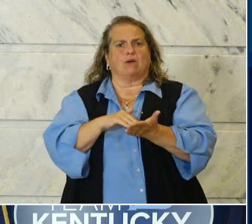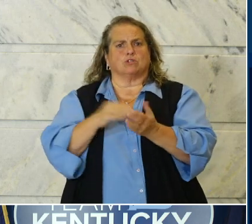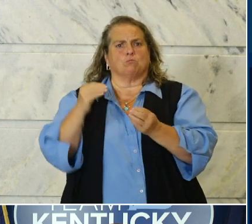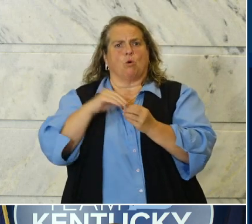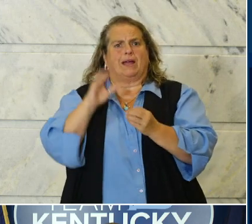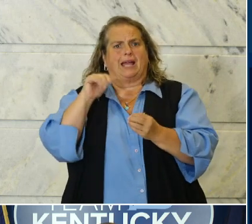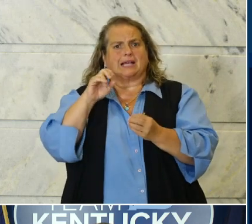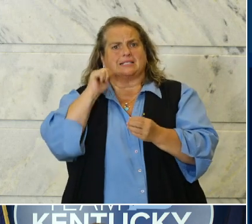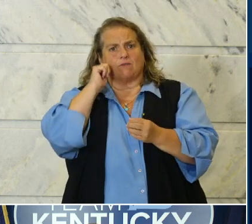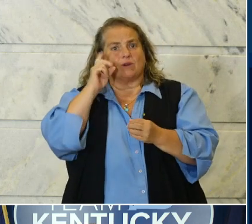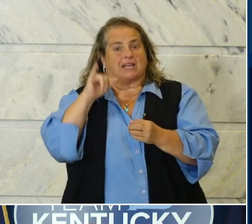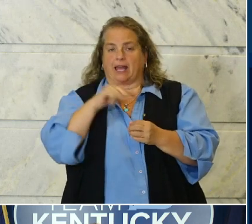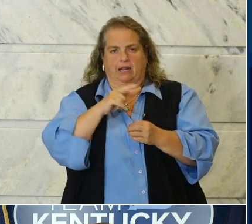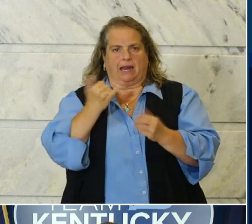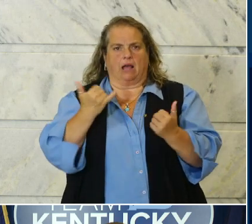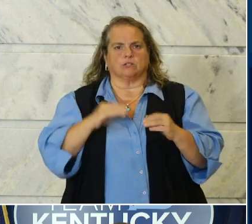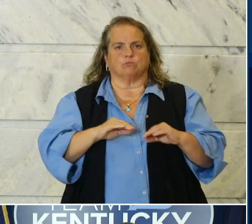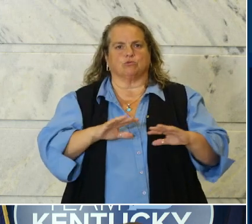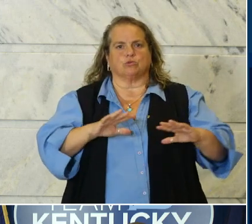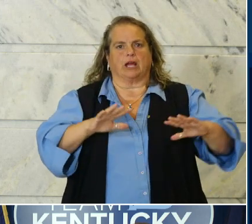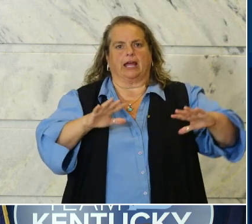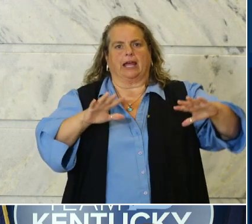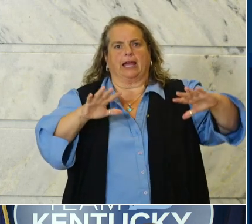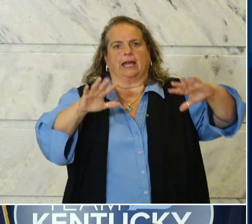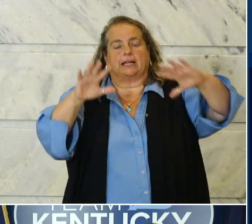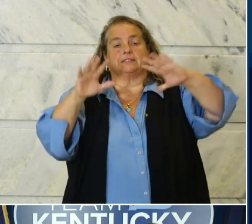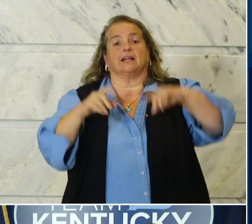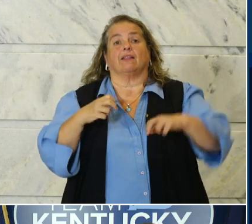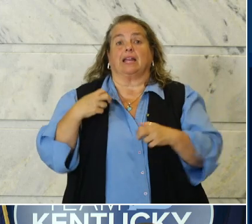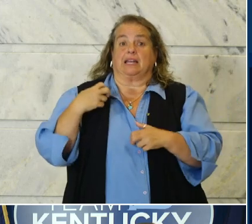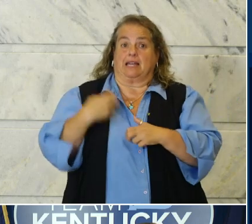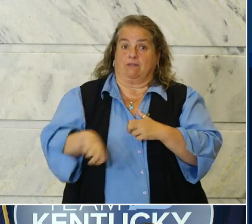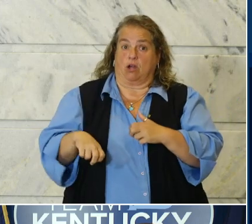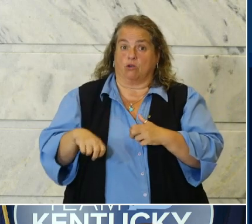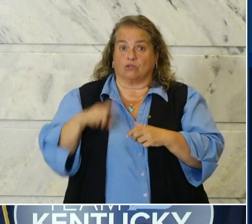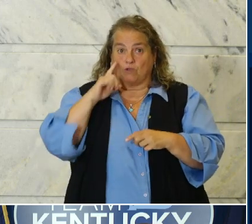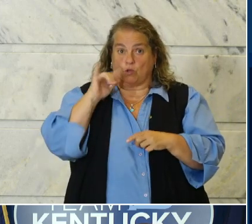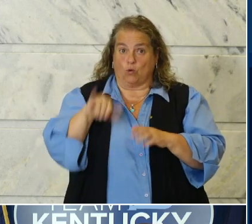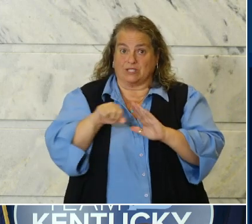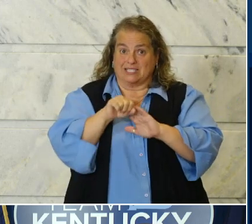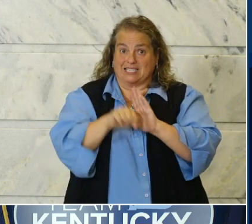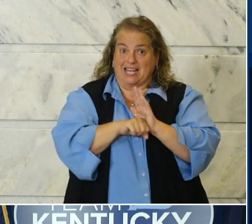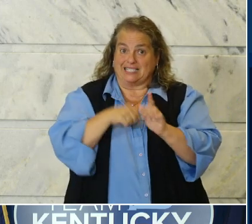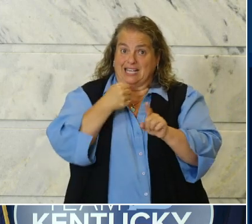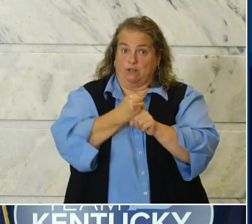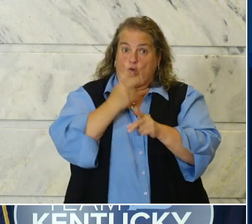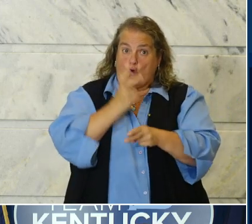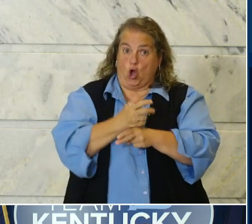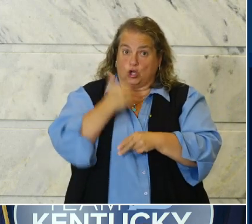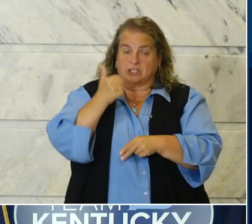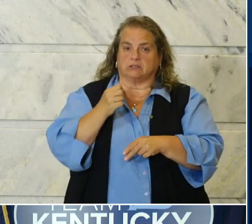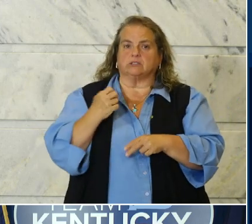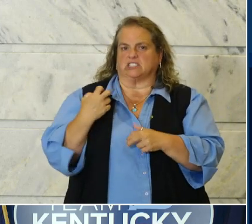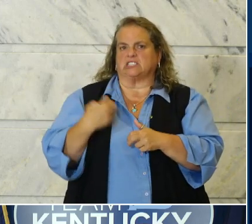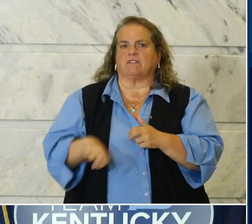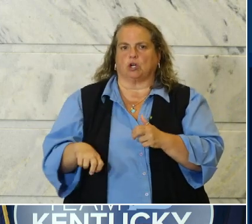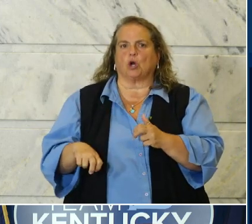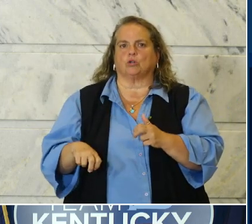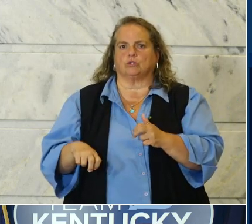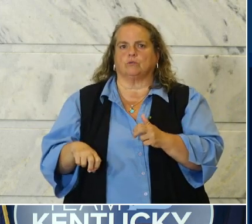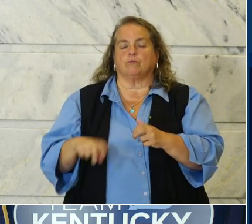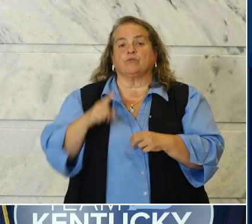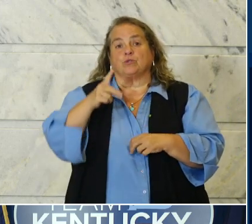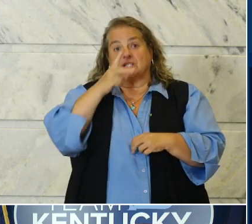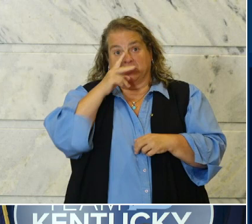The difficulties of those states that have been hit the hardest in this new wave are so difficult. You